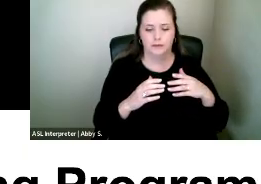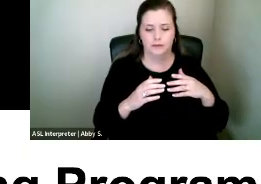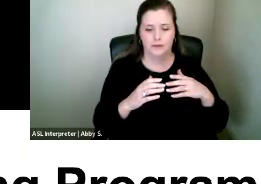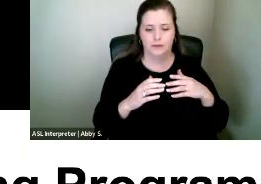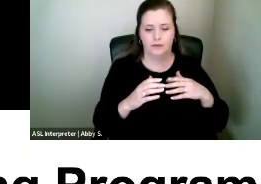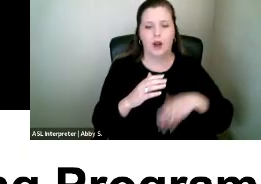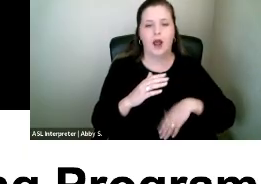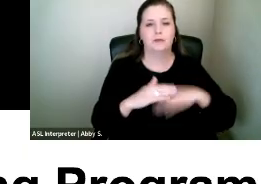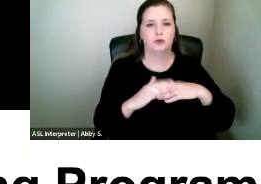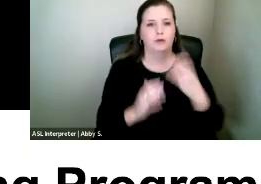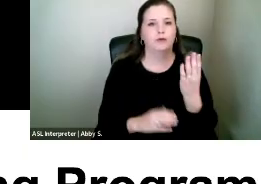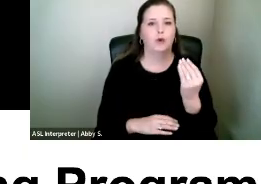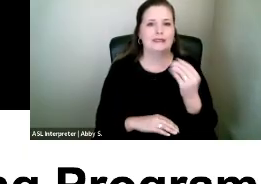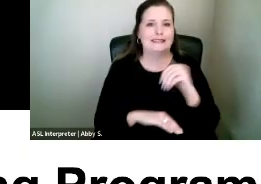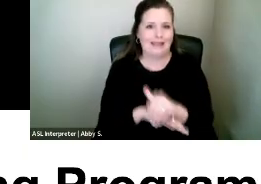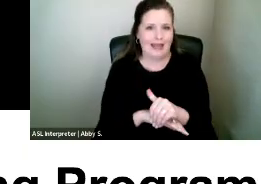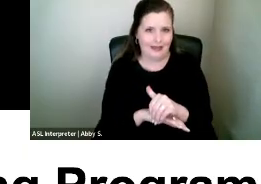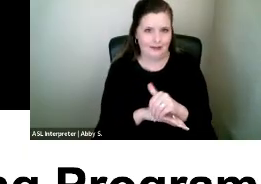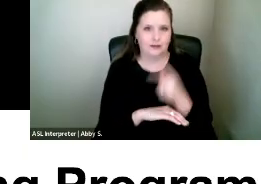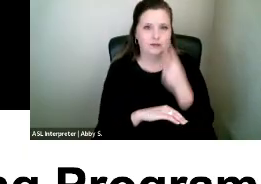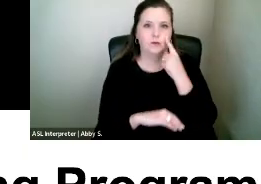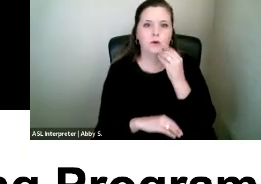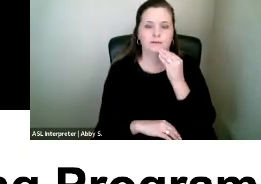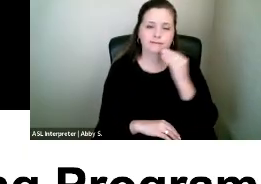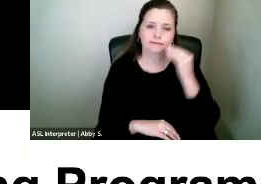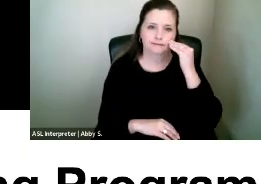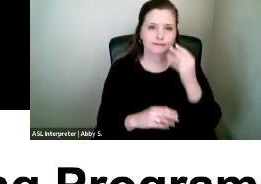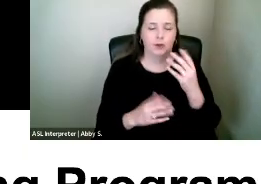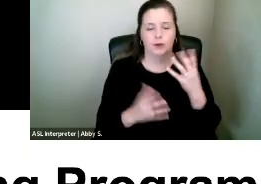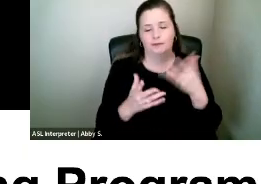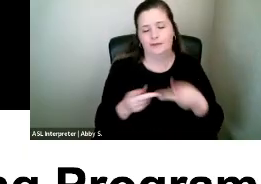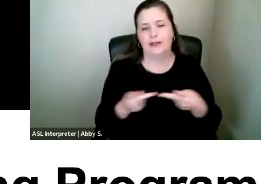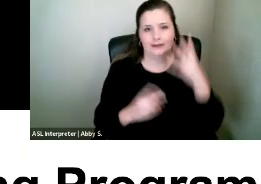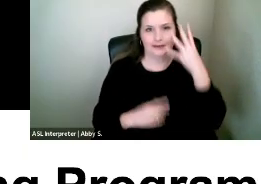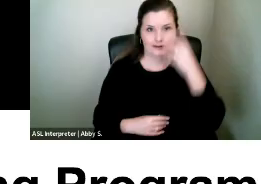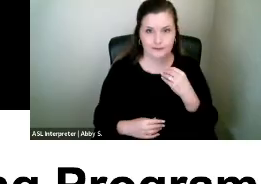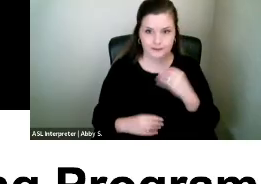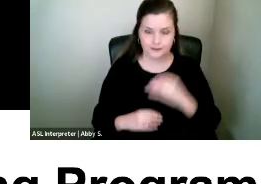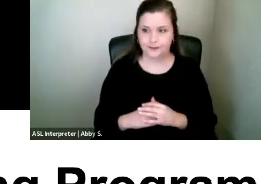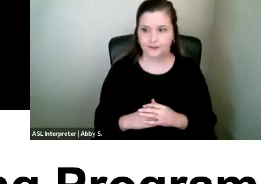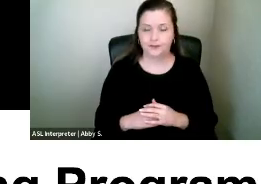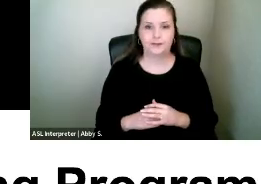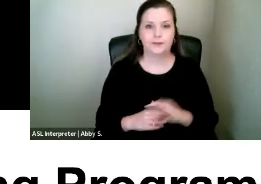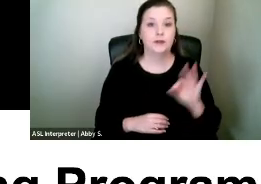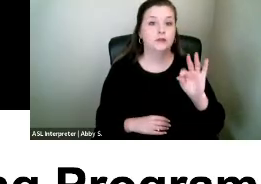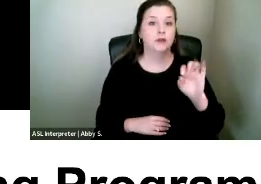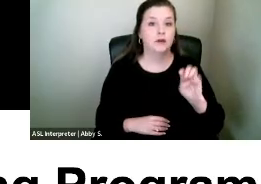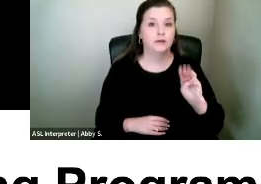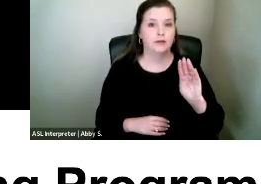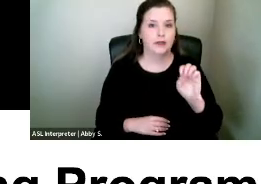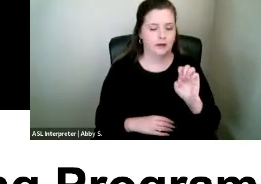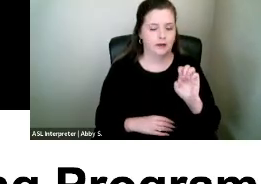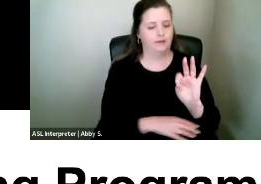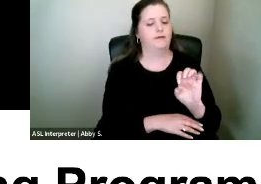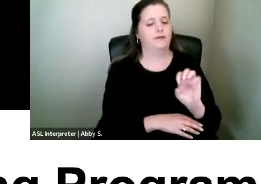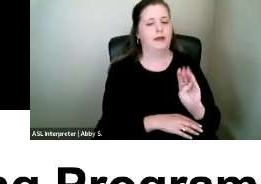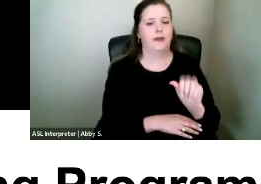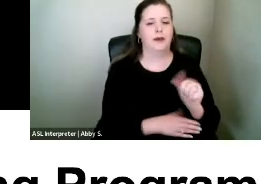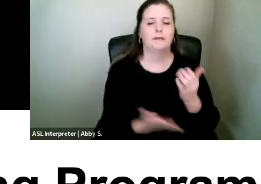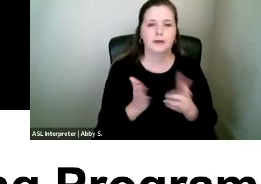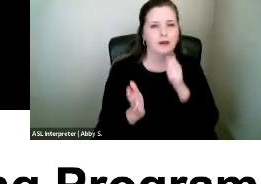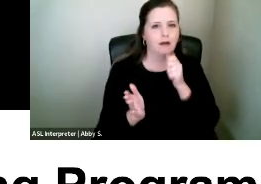of lodging in most cases. So FEMA may not require receipts for this